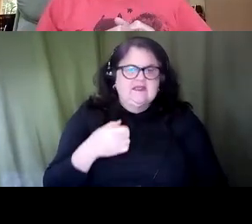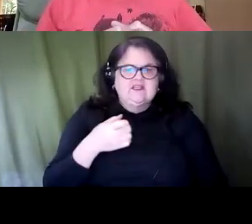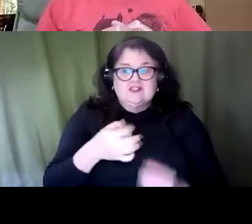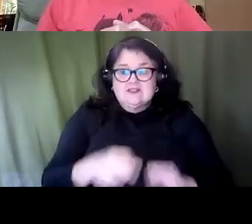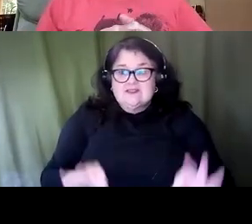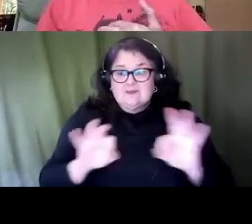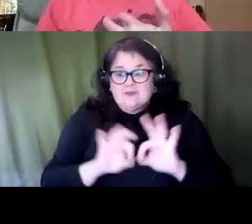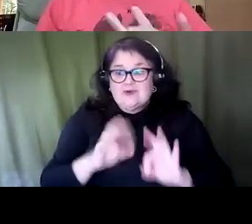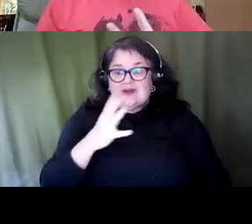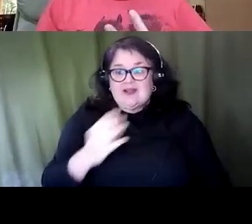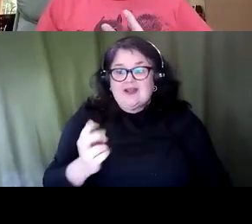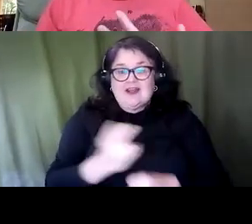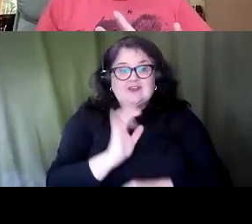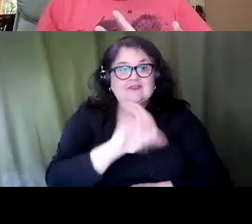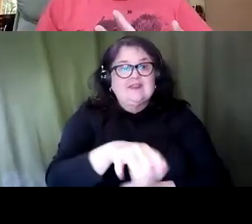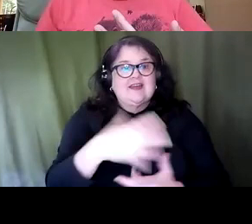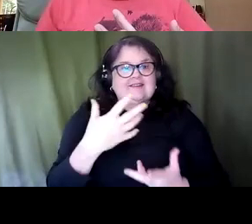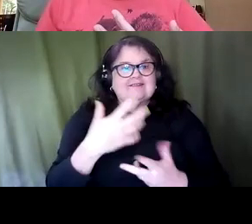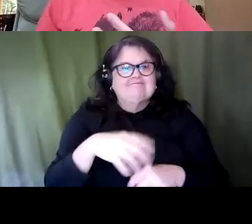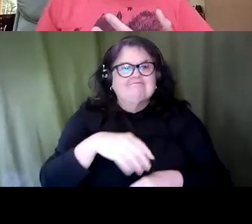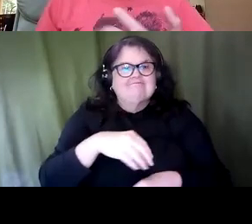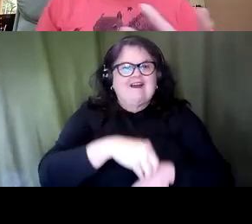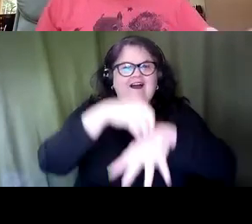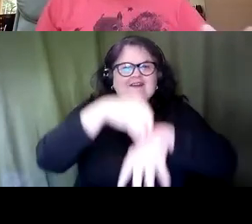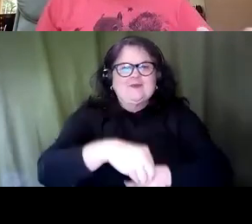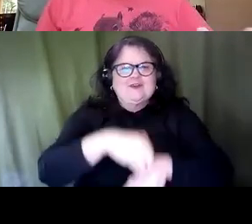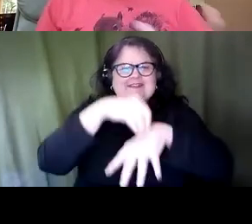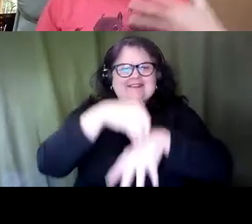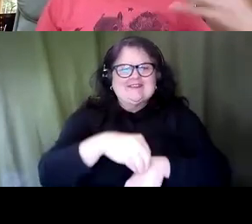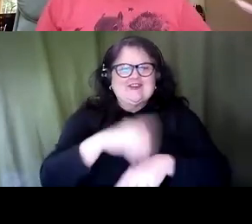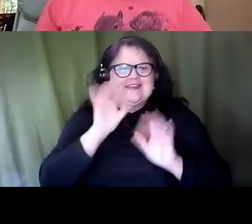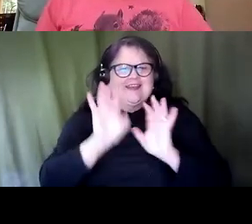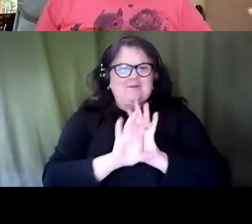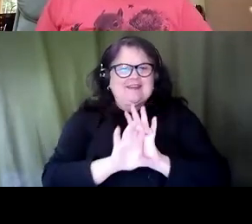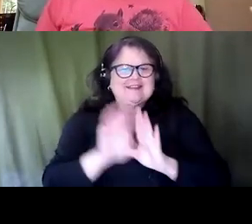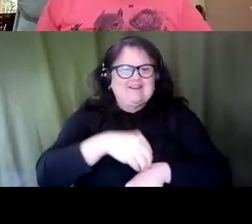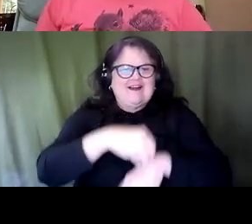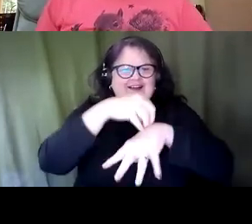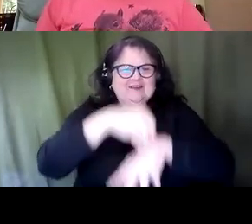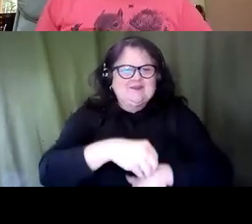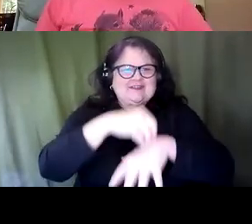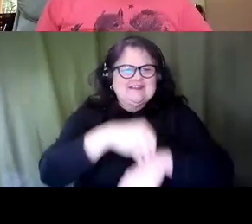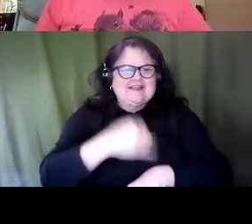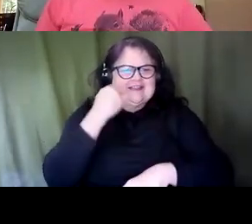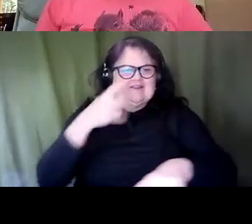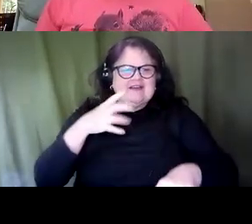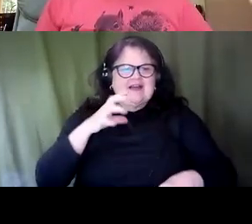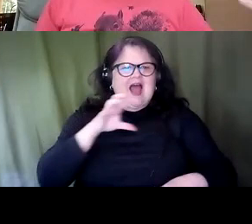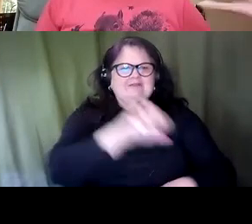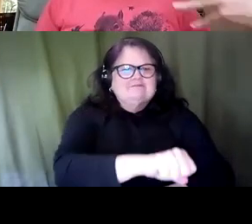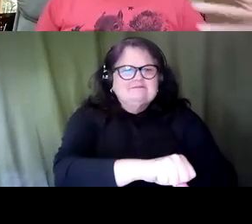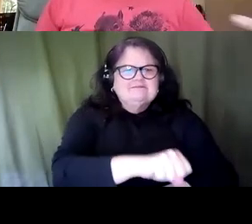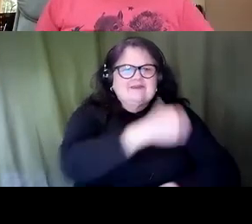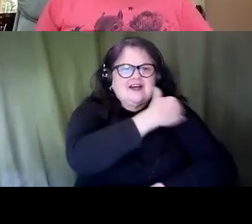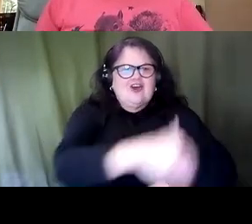important. And I use the example of an octopus or the image of an octopus, because, like if an arm gets bitten off by a shark, the